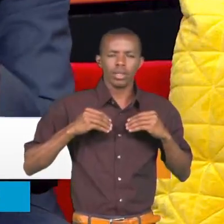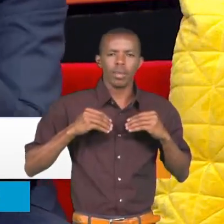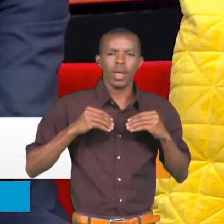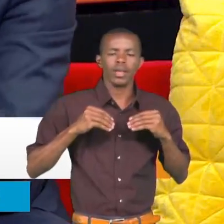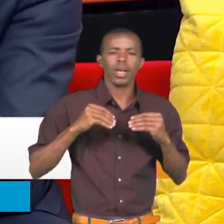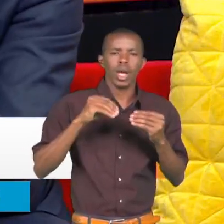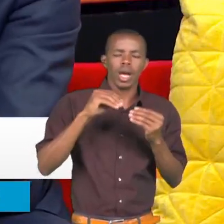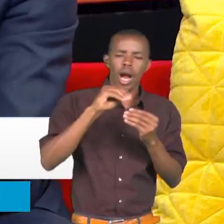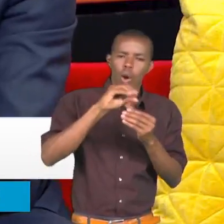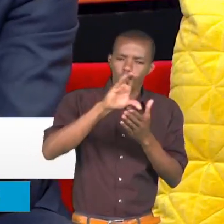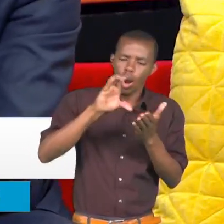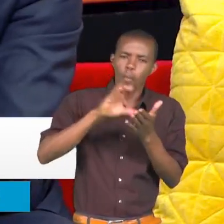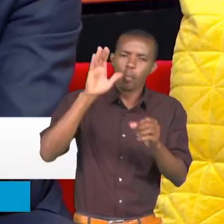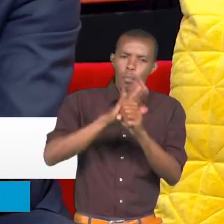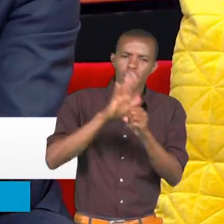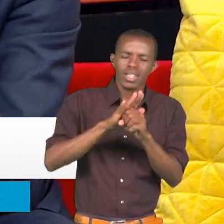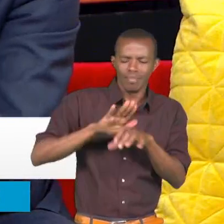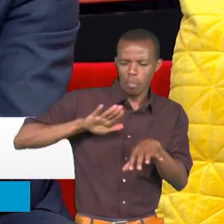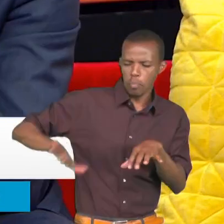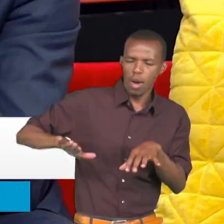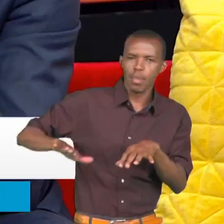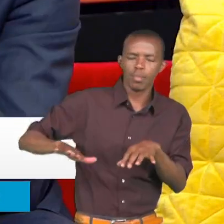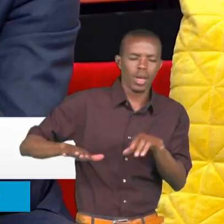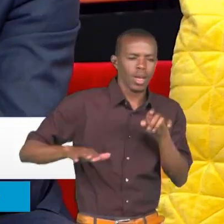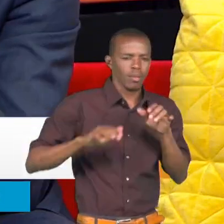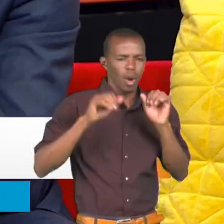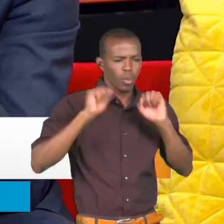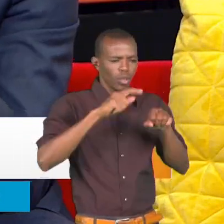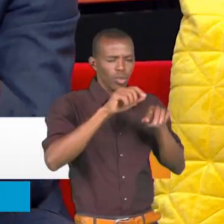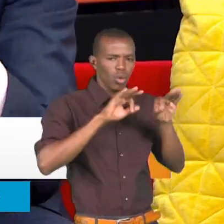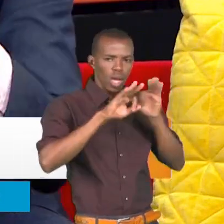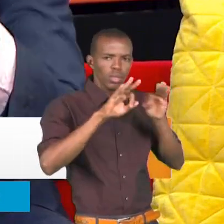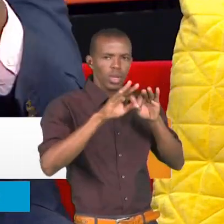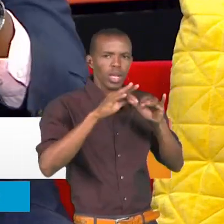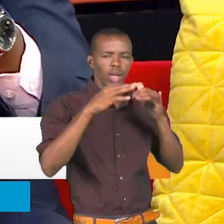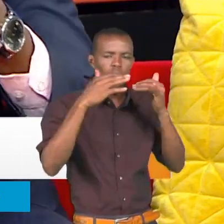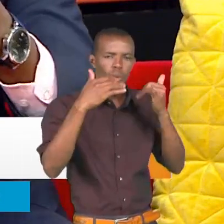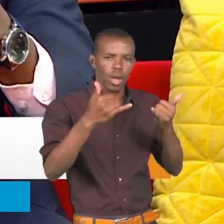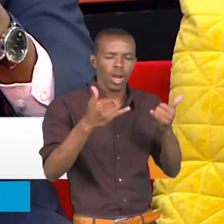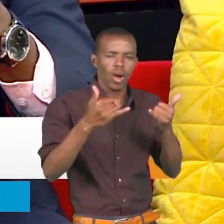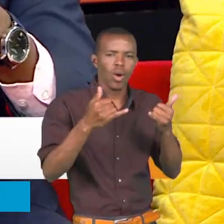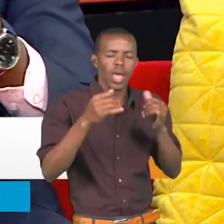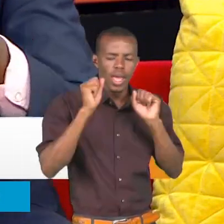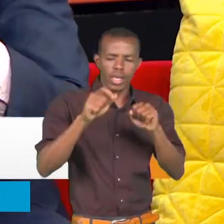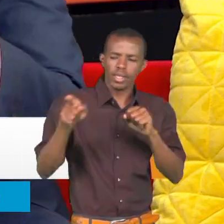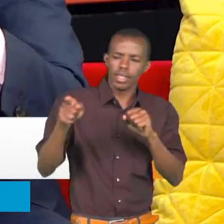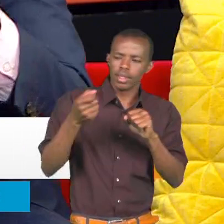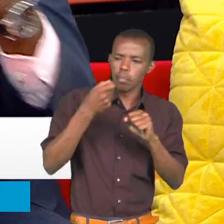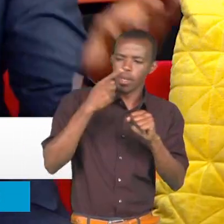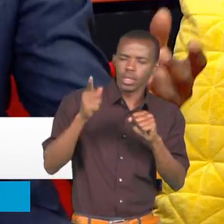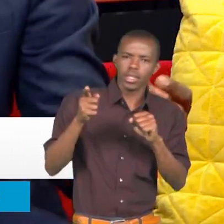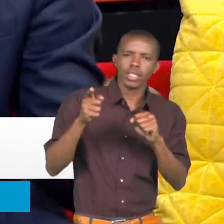still lagging behind. Maybe James, you can tell us about this, because now as it is, PrEP, yes, we can see, we've